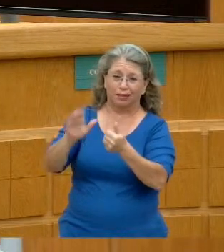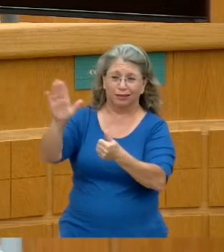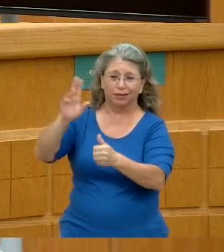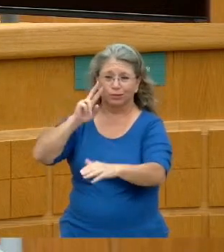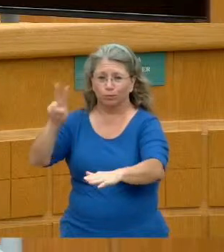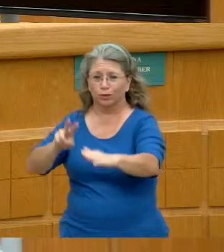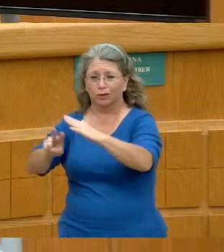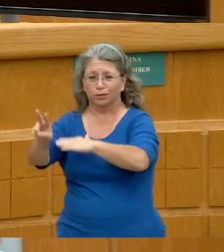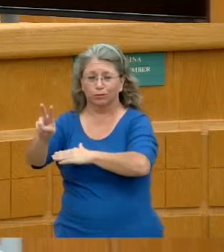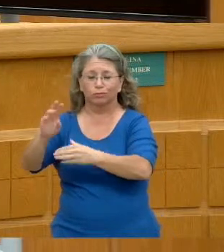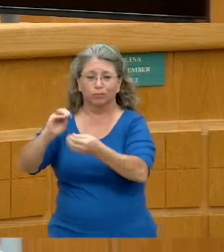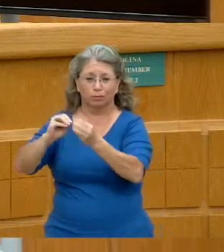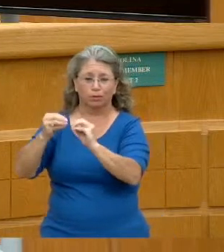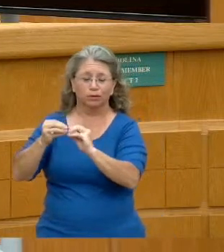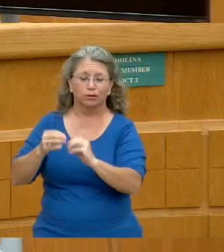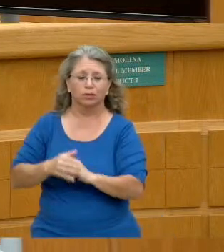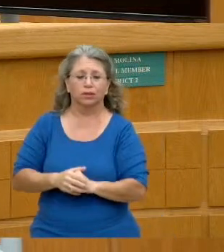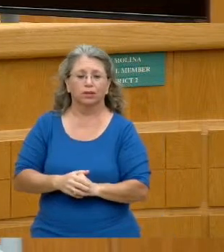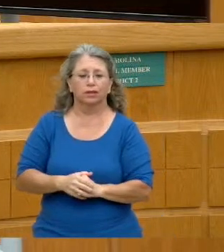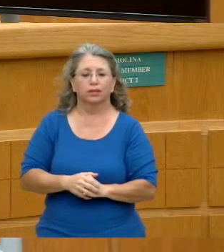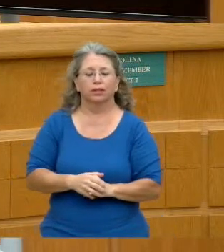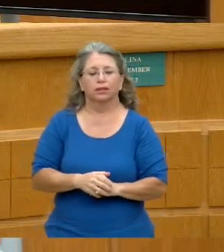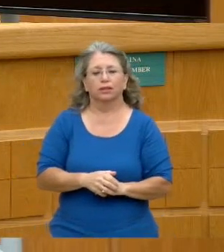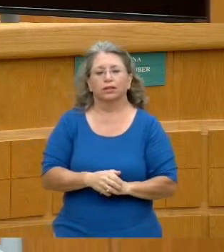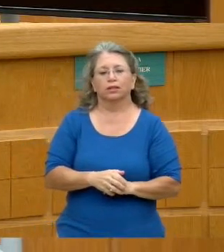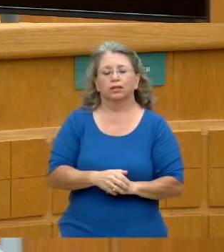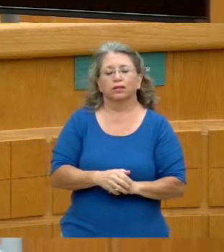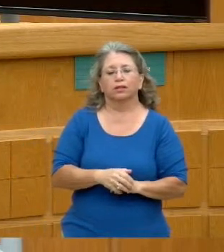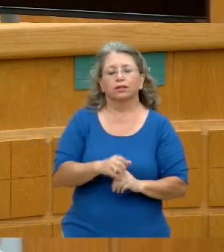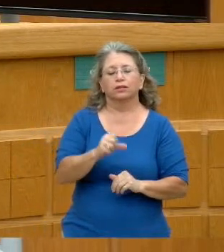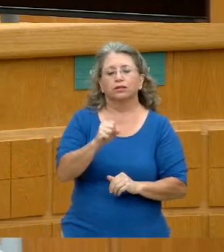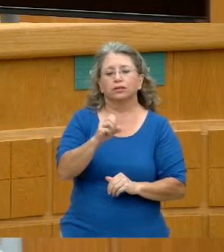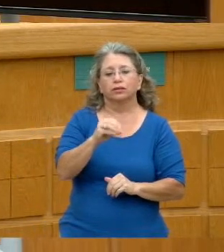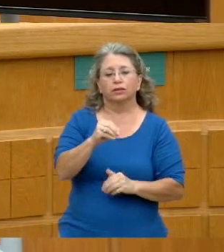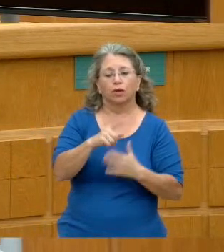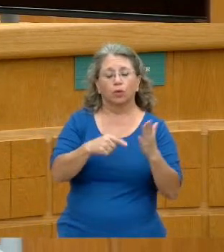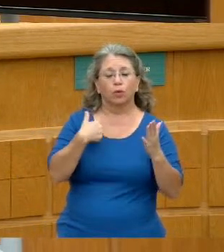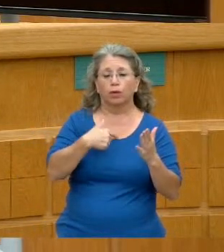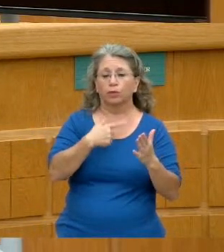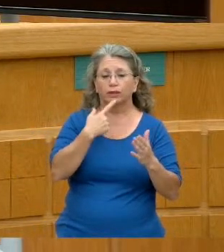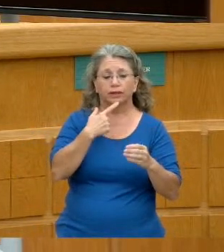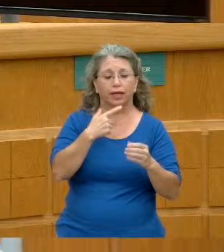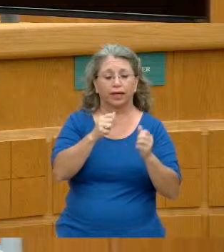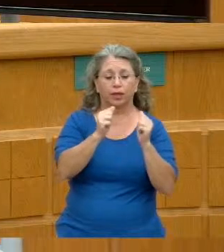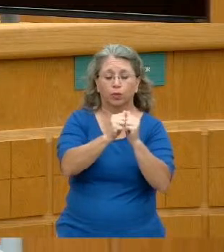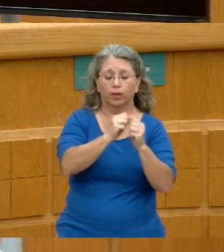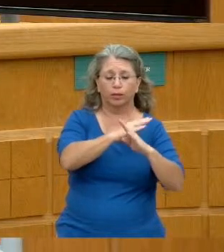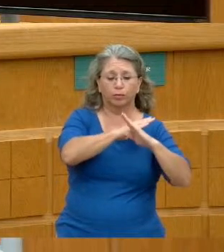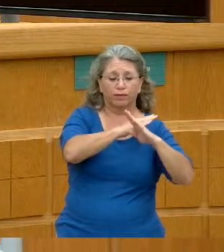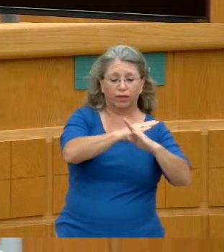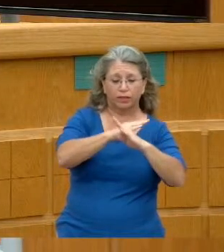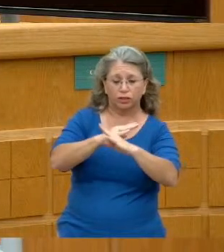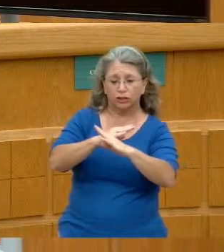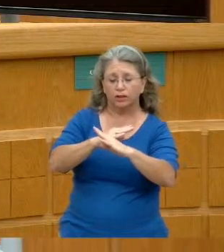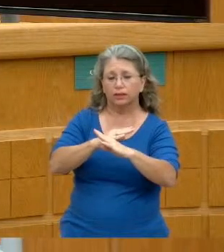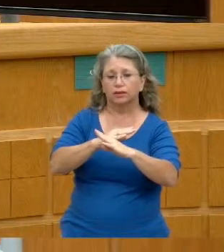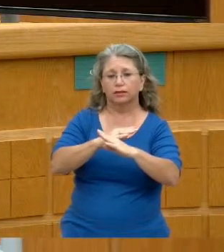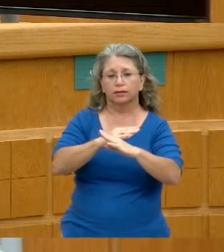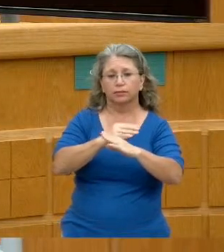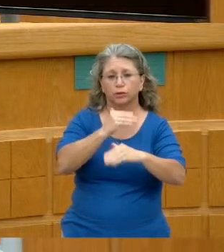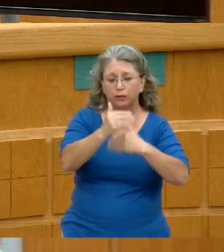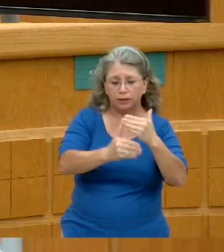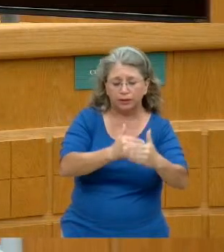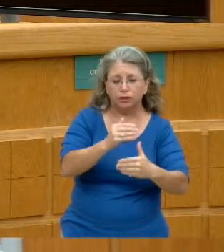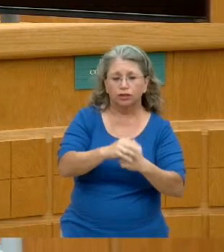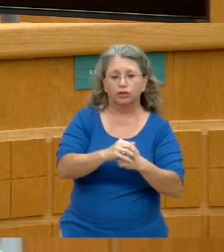predictive modeling. So what we're saying in terms of preventative measures and some of these things we're doing, like trying to keep people at